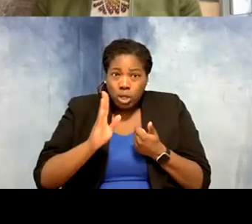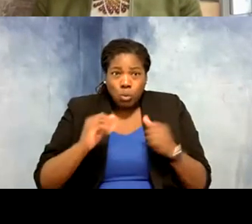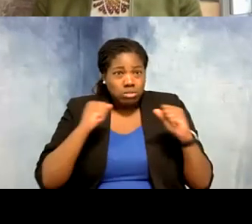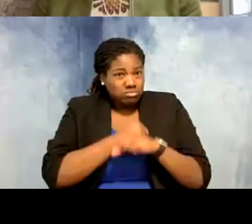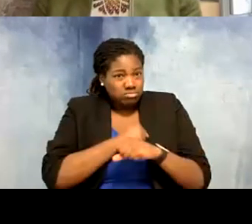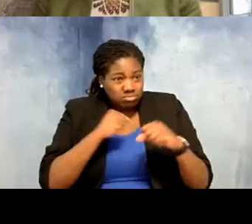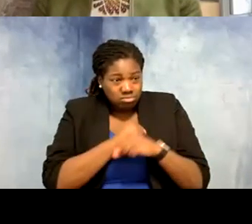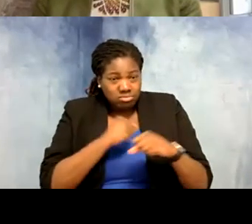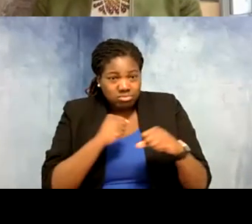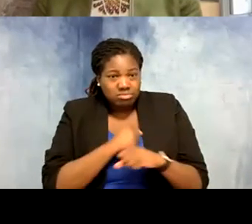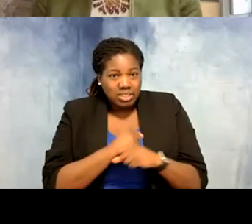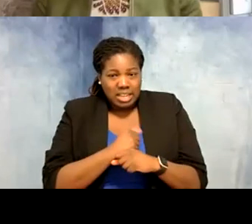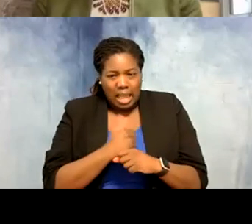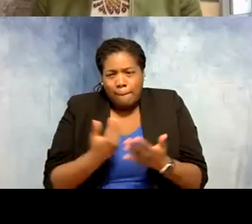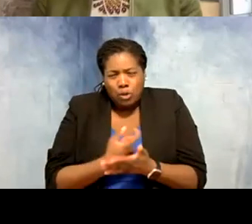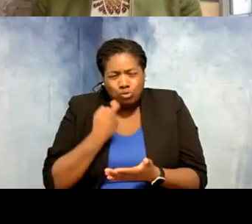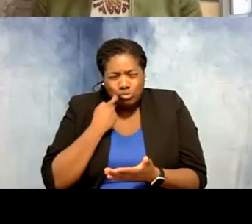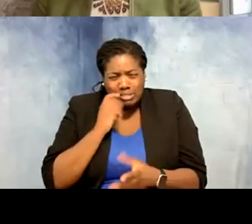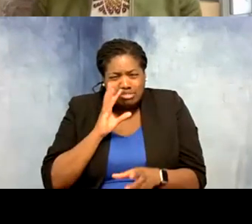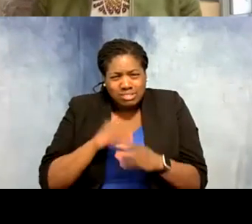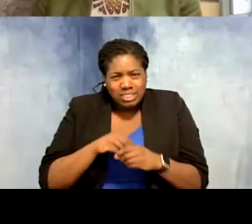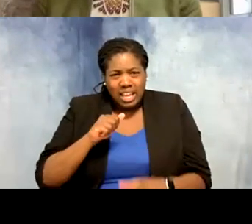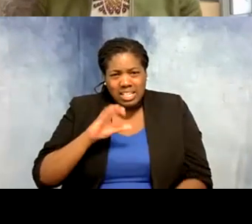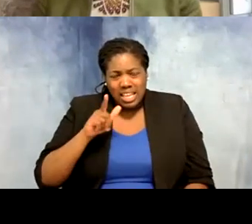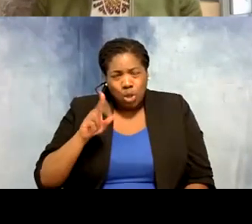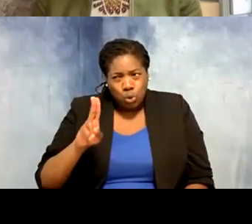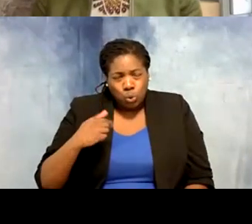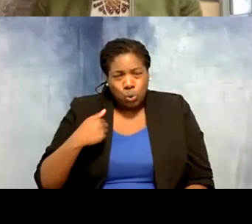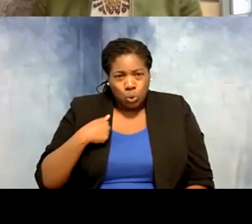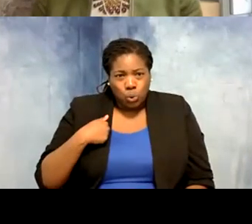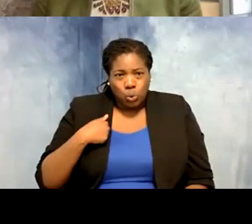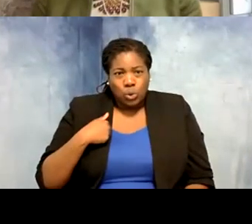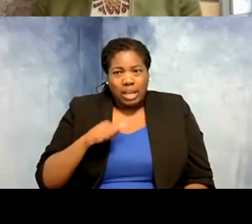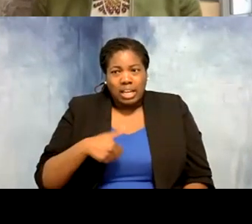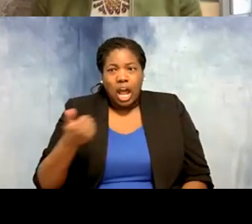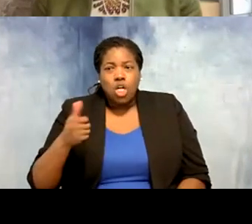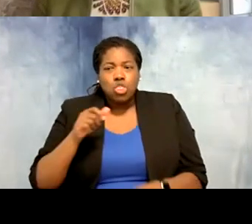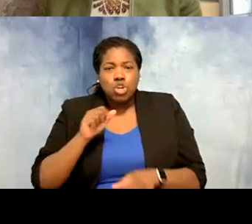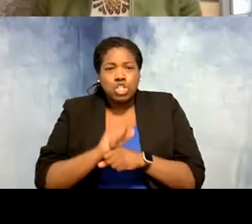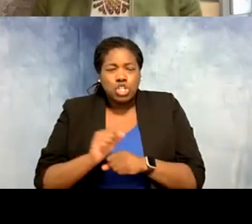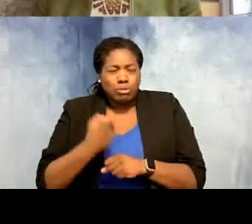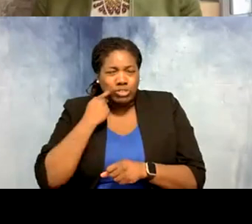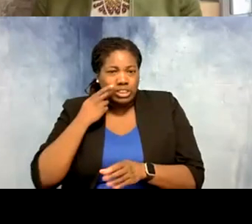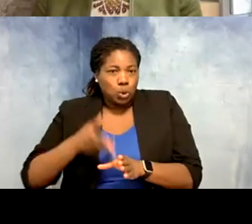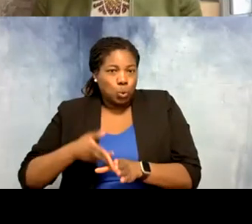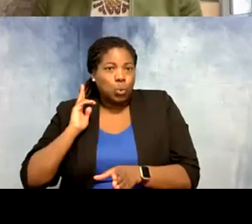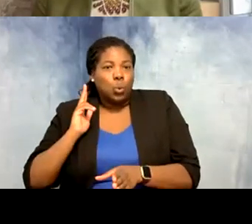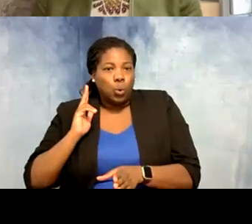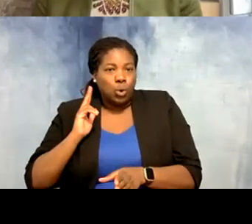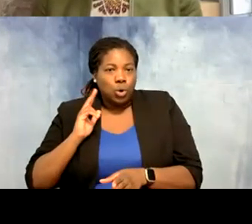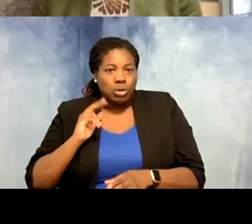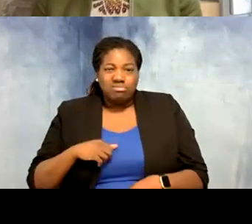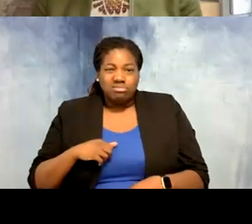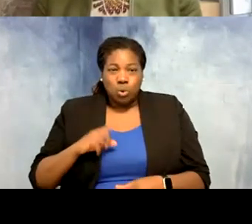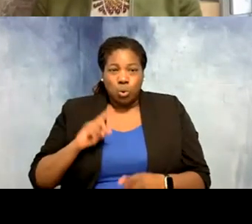And I'm pretty new to the ACLU, and a lot of you might not know, but I had another job that I just quit with very little notice